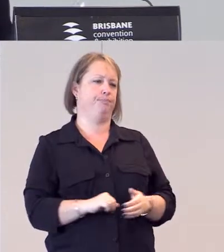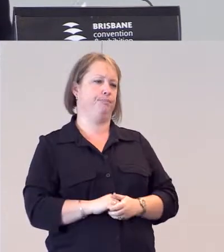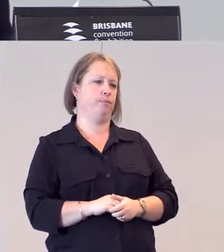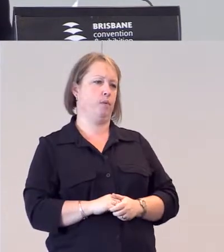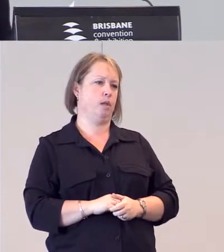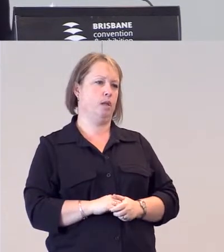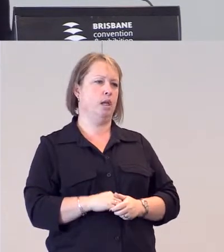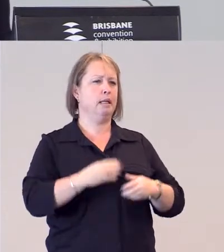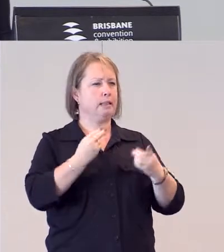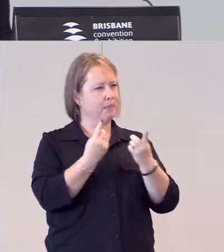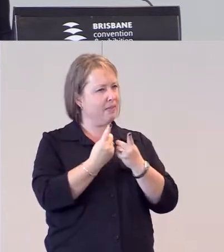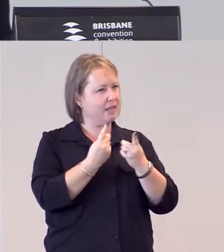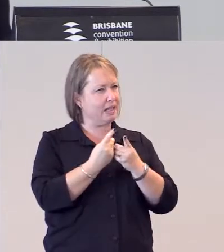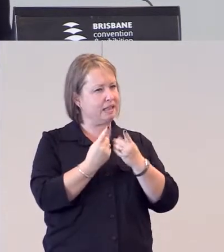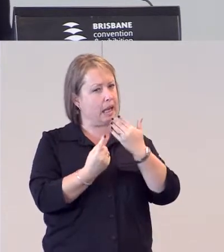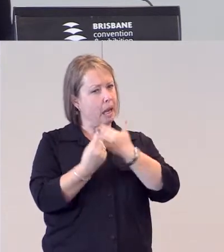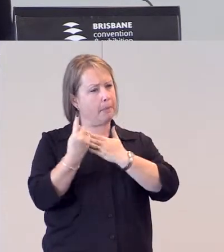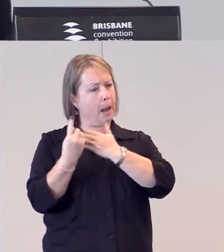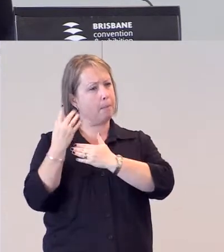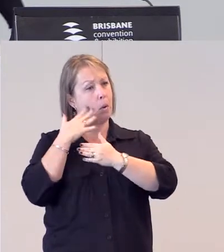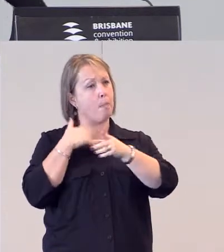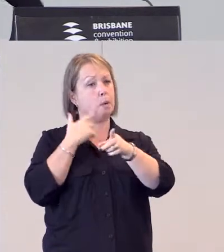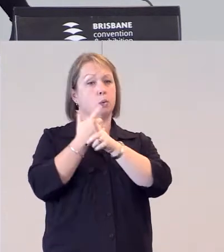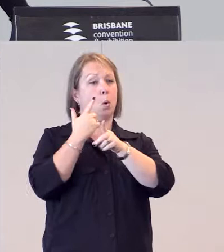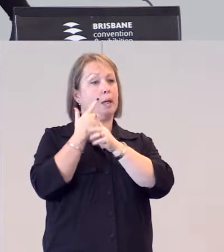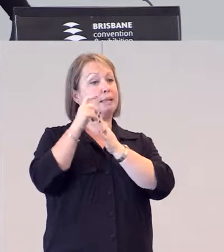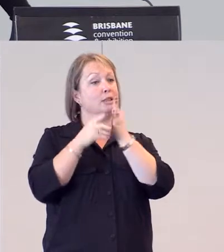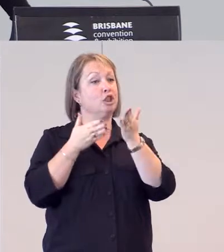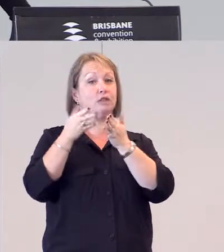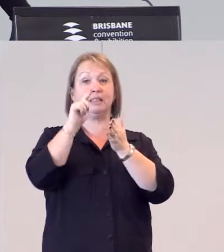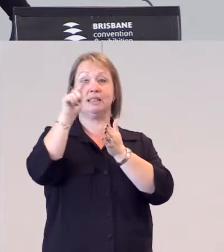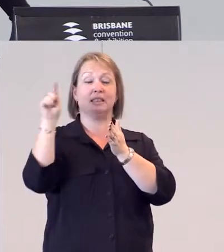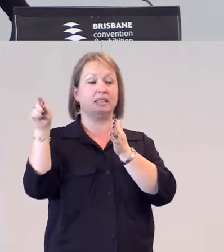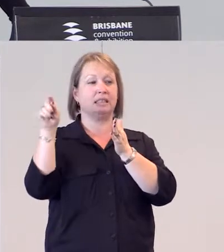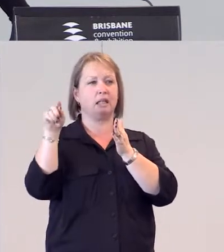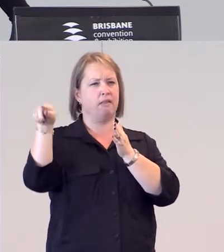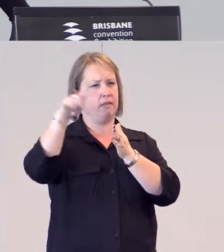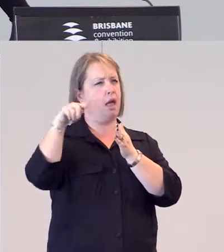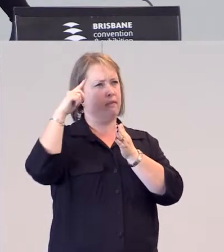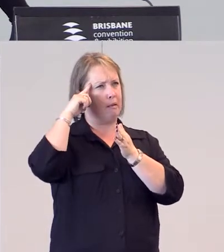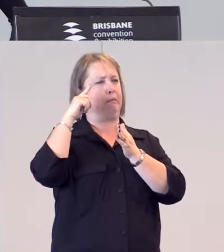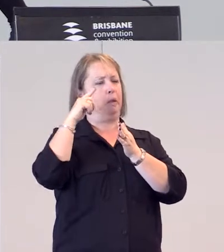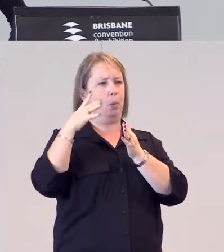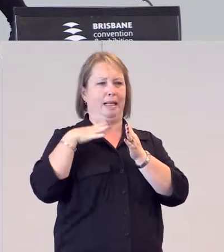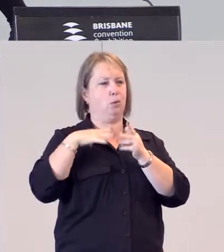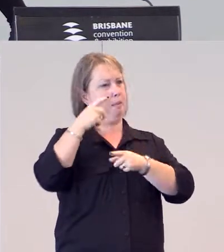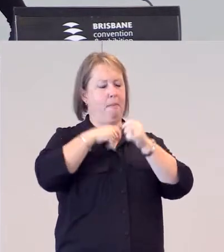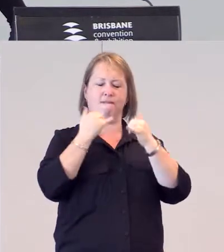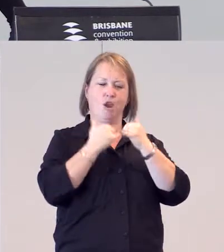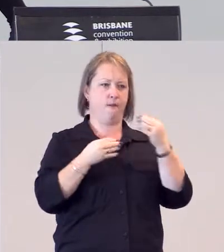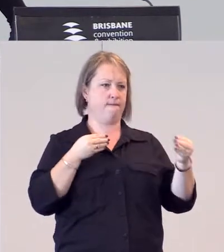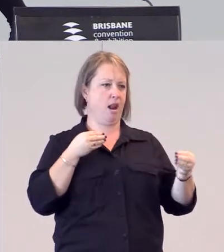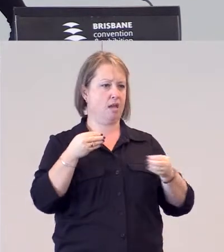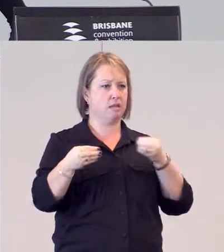Some of the things that are coming up as I talk to disability services are we're going to have to be very flexible. Our workforce is going to need